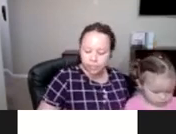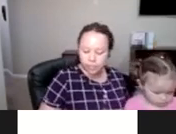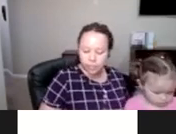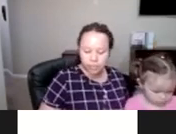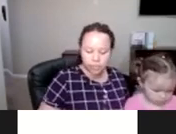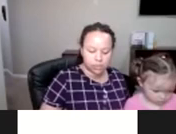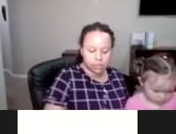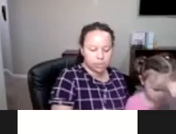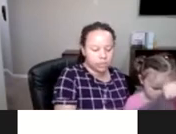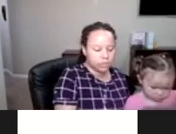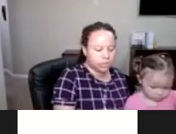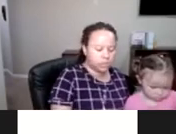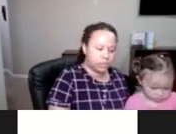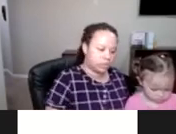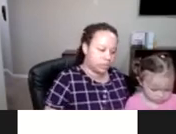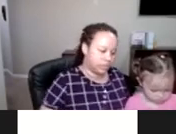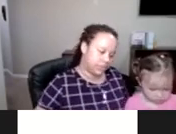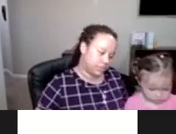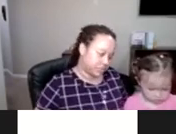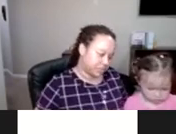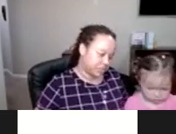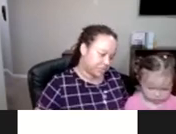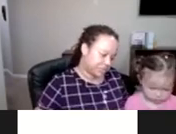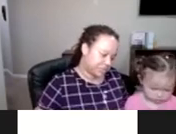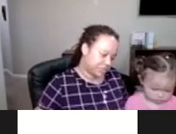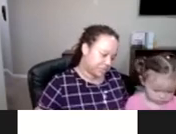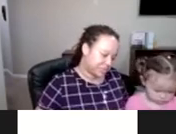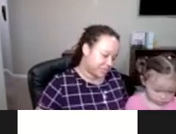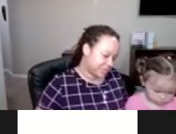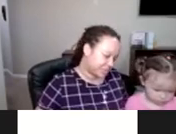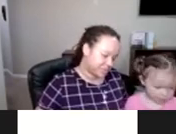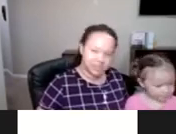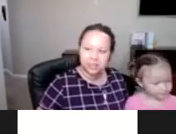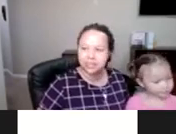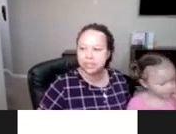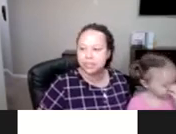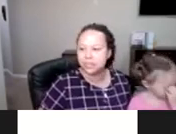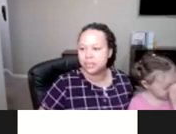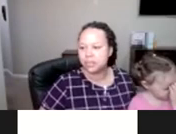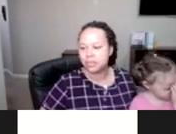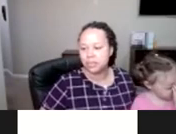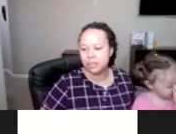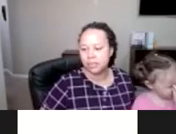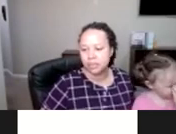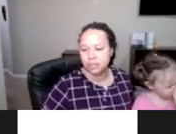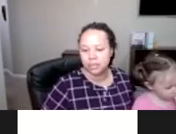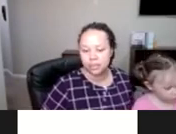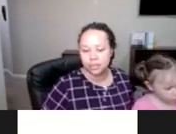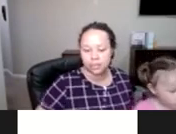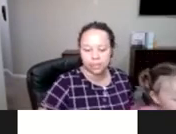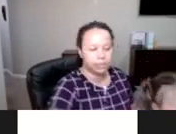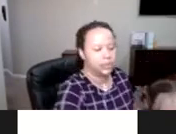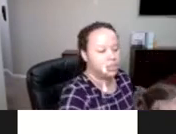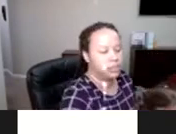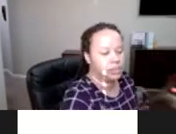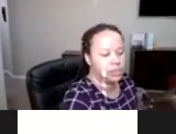affecting children and families as they are growing up in our communities in Oregon. And what